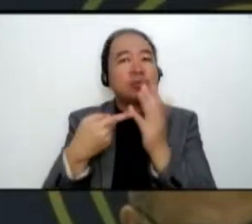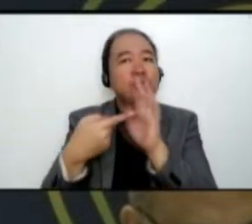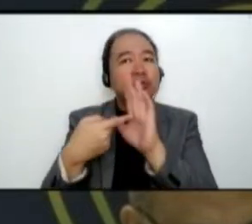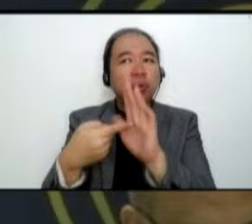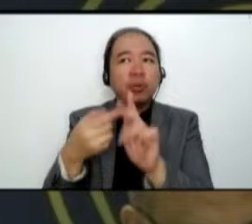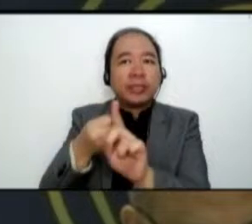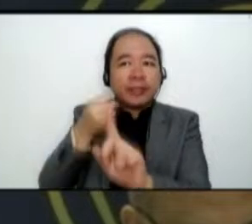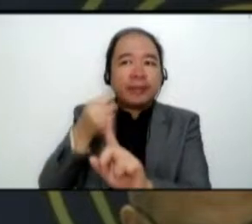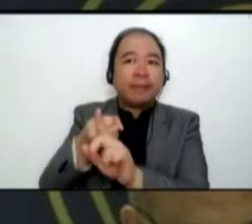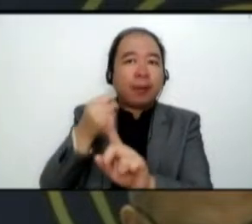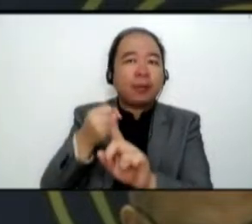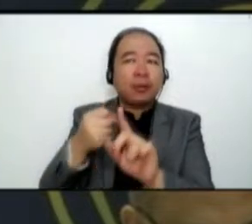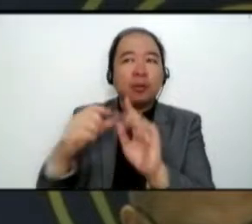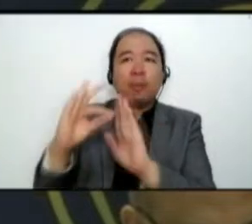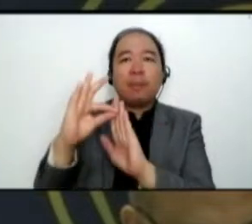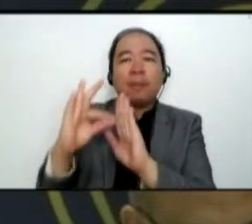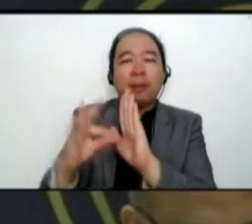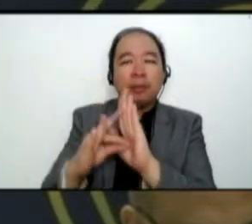policy intervention